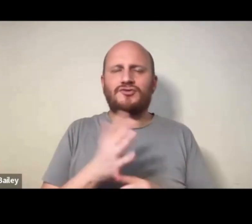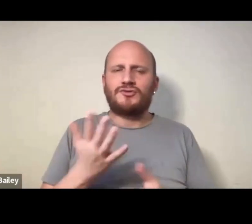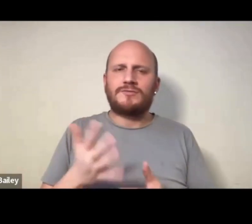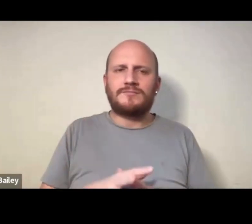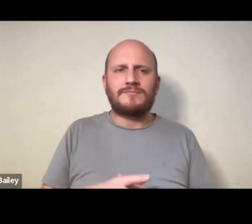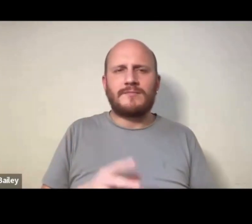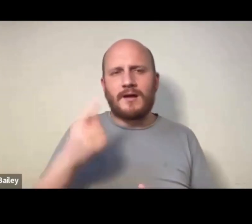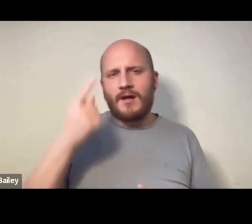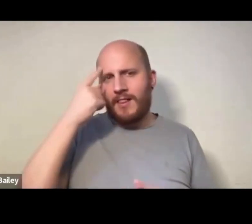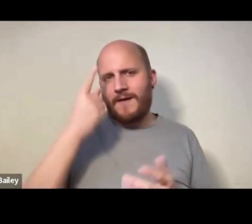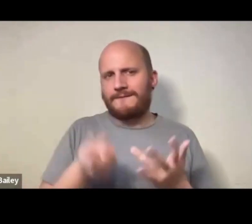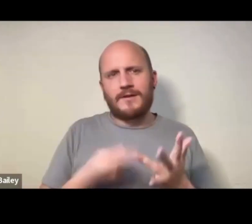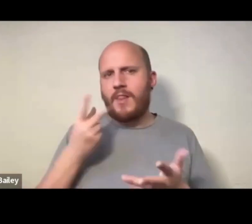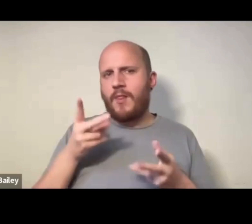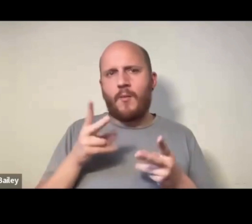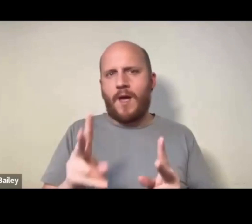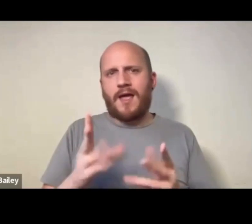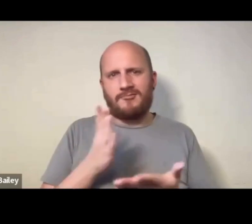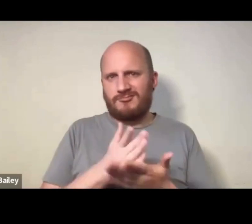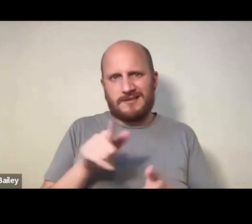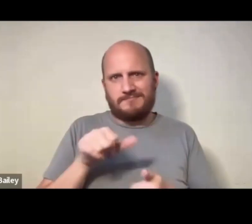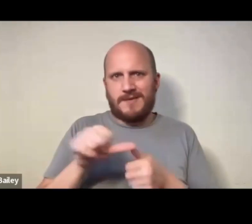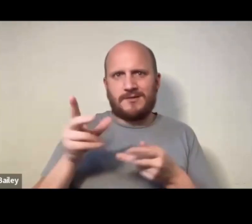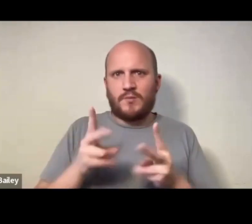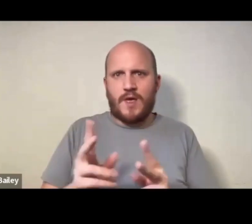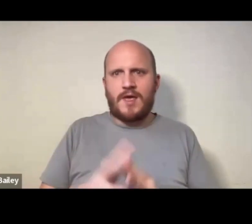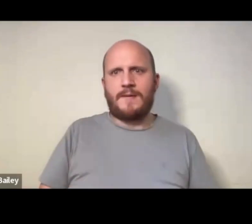I can't think of another way.